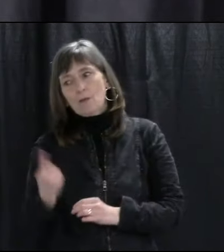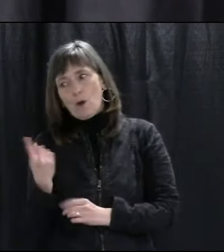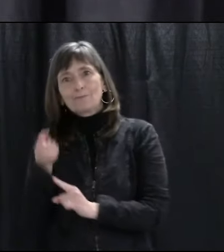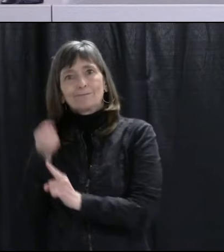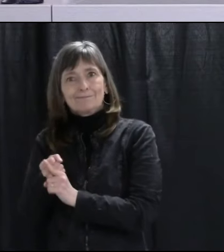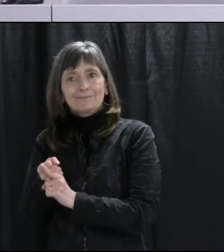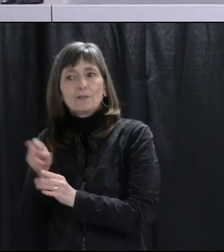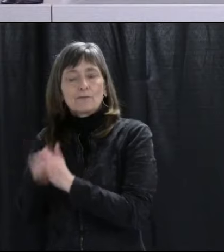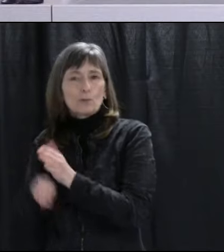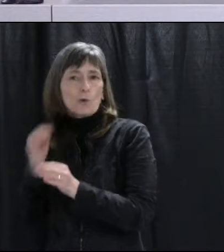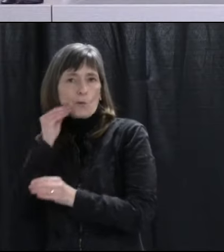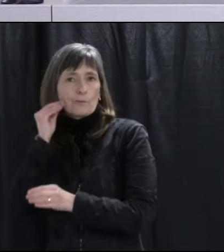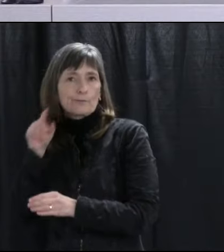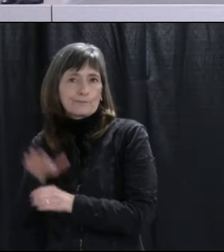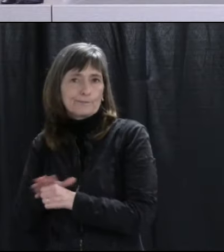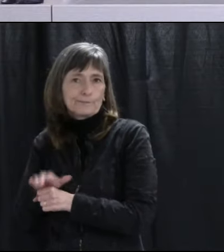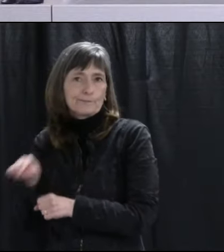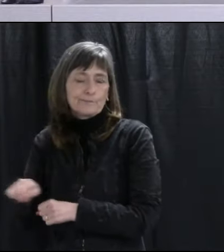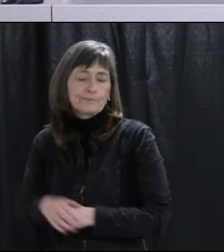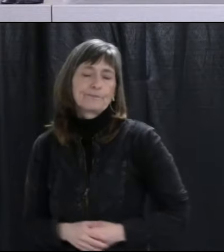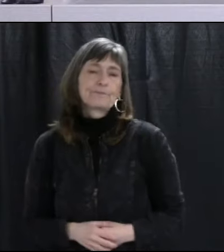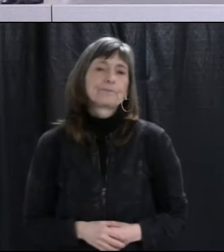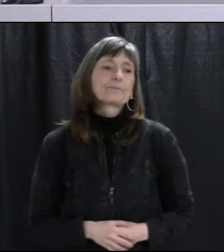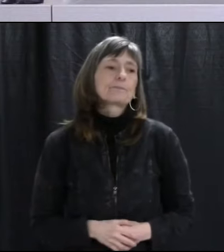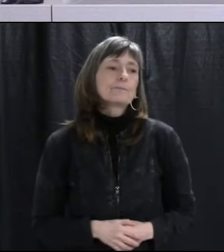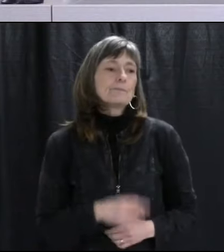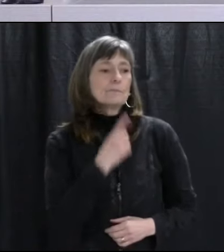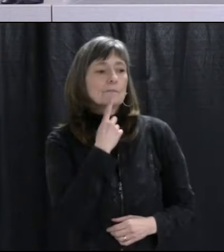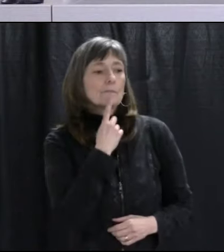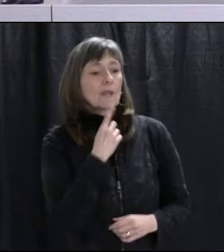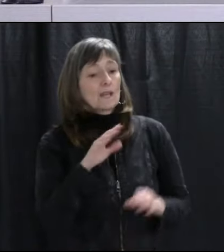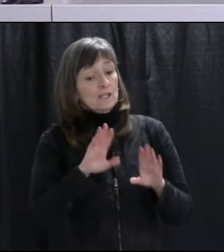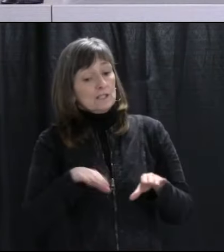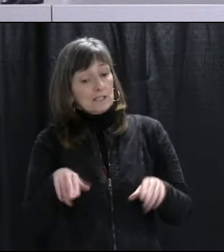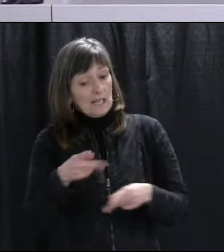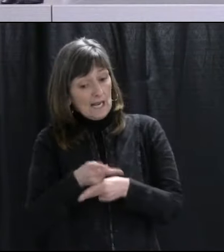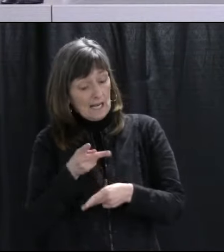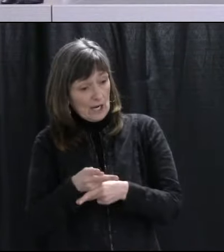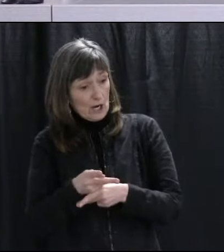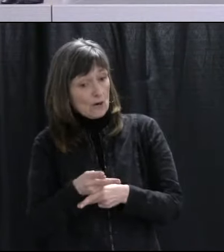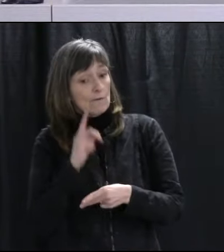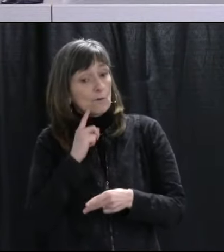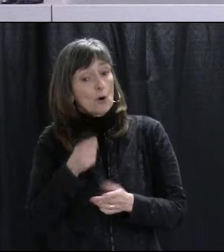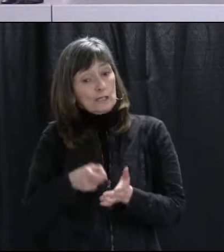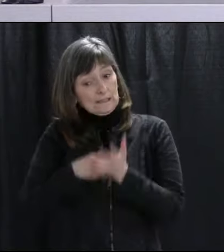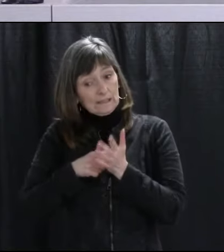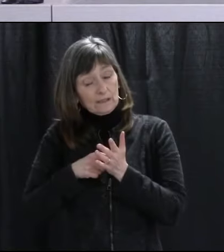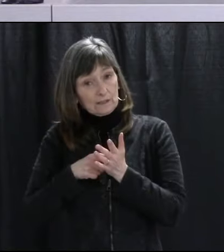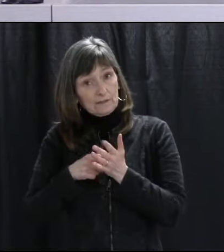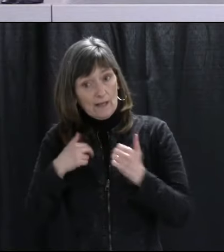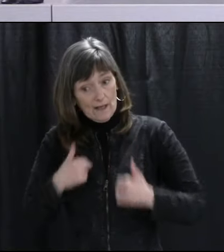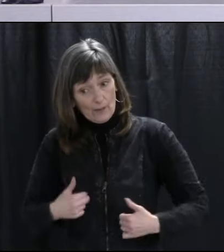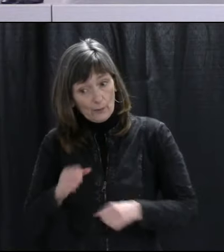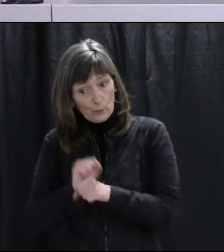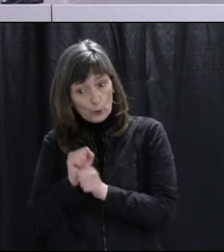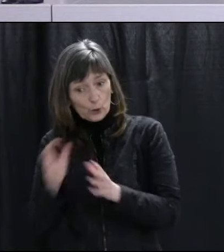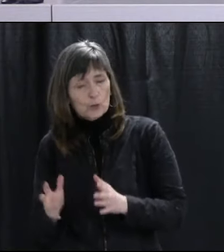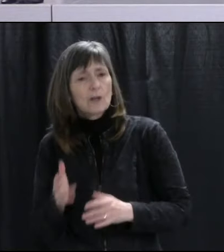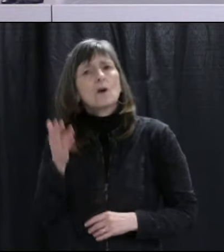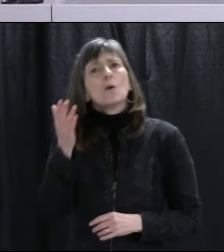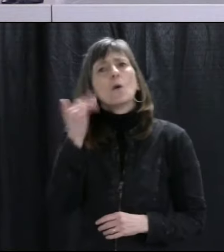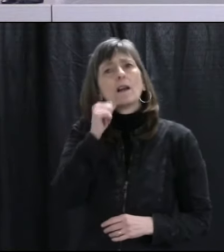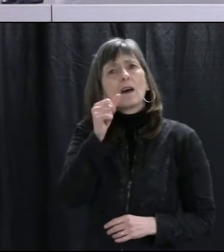When you look at childcare, you're providing it for essential government workers. Why not for essential private employees, things like